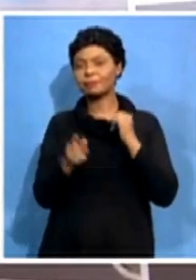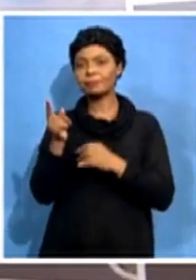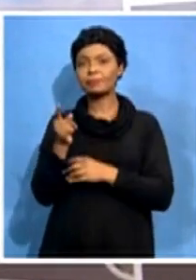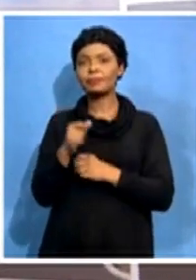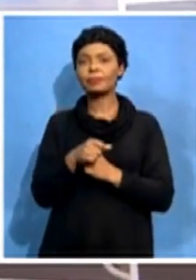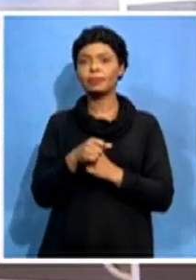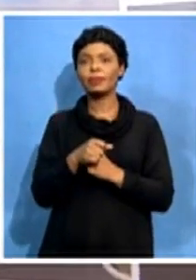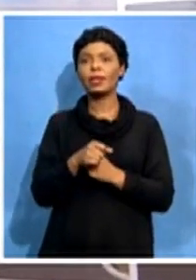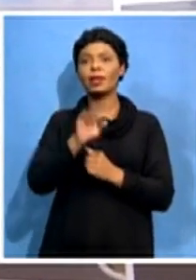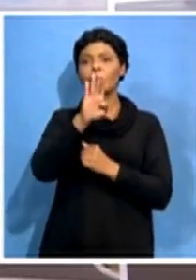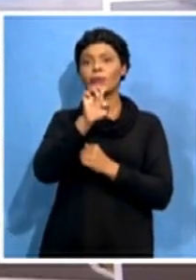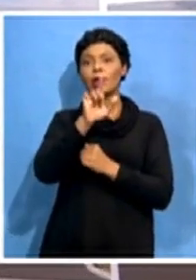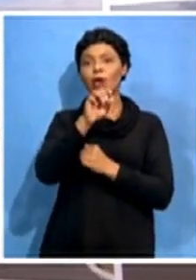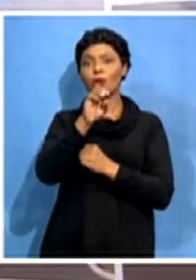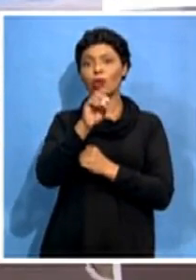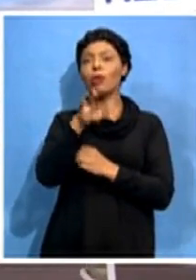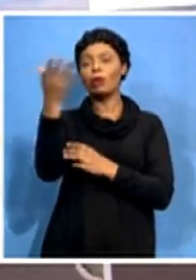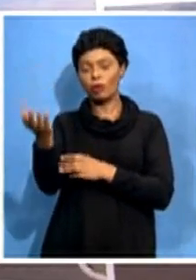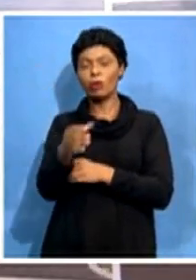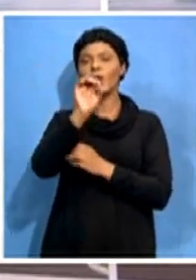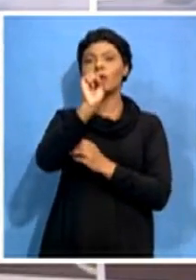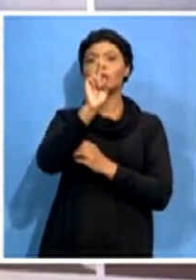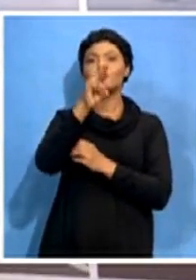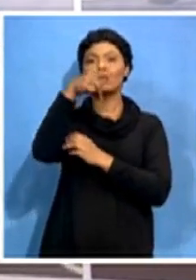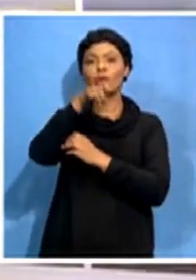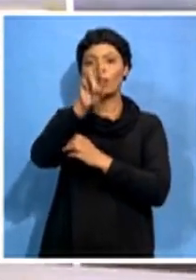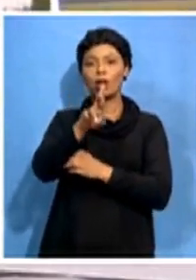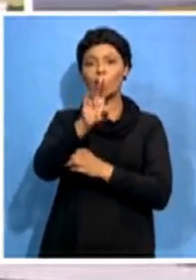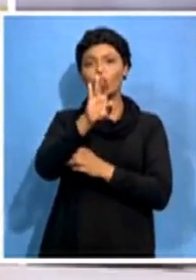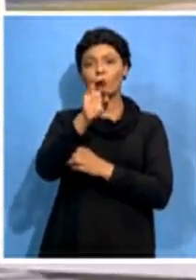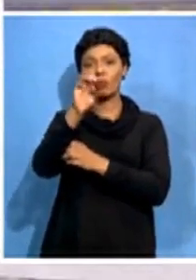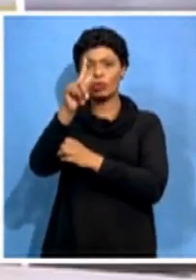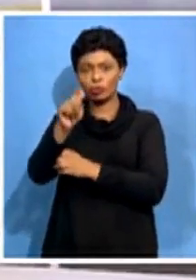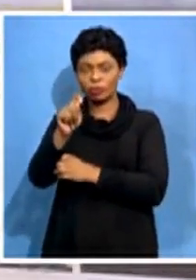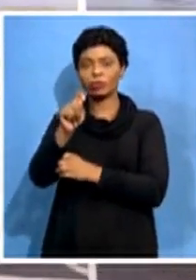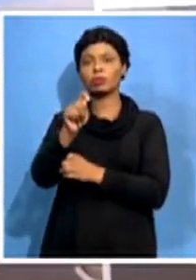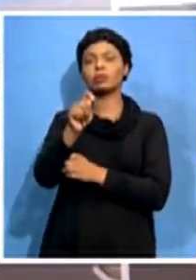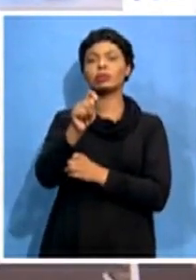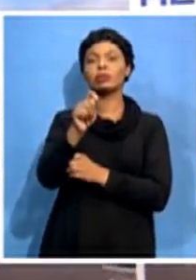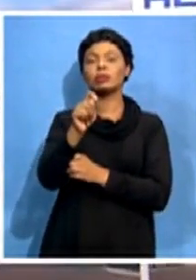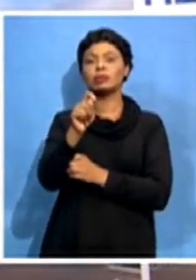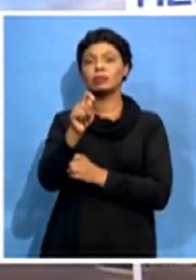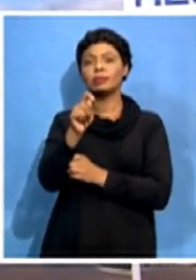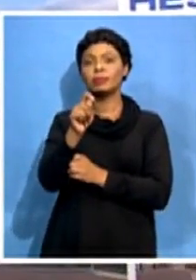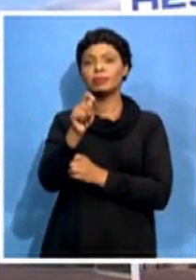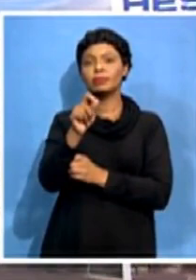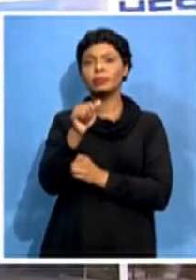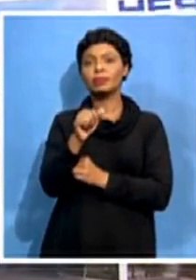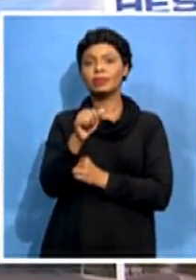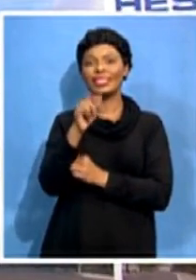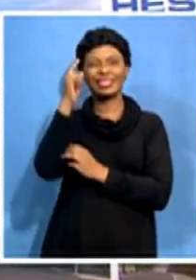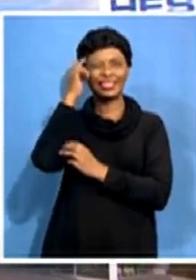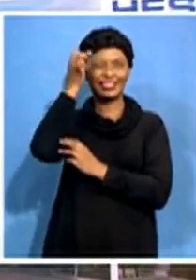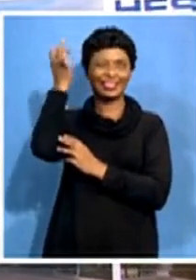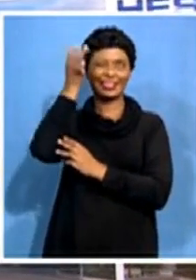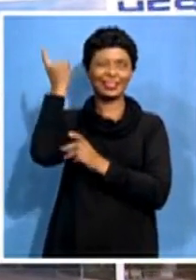Superwood, and my mind eludes me also. just on the also, which